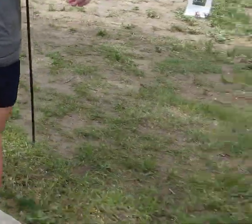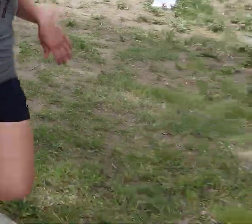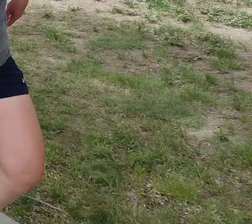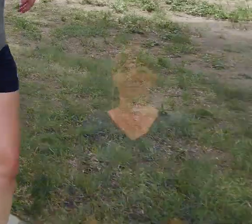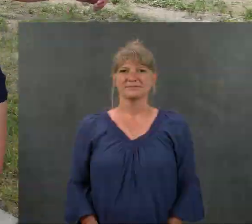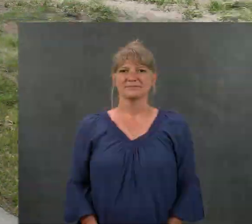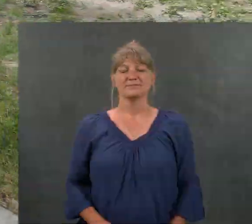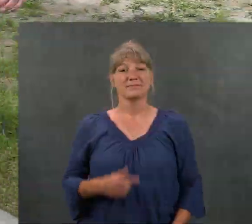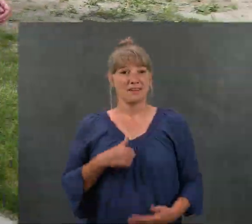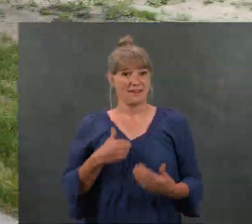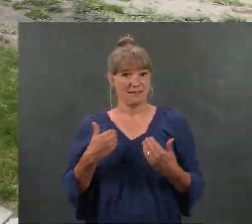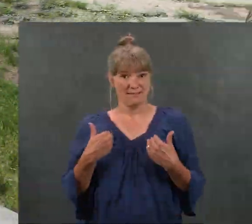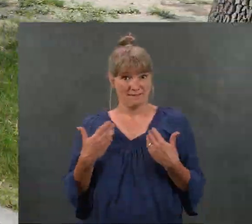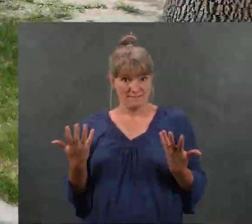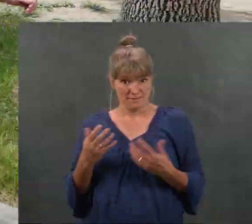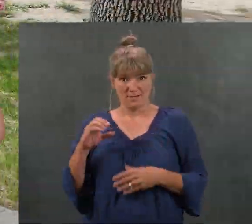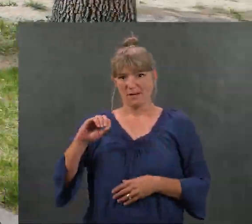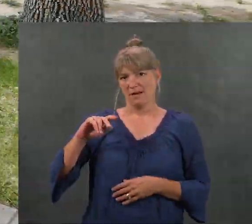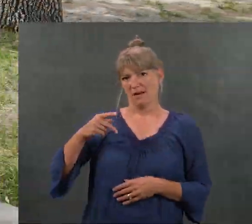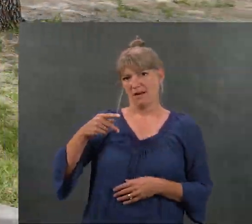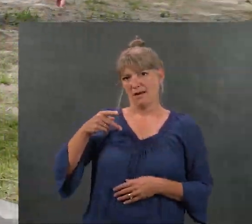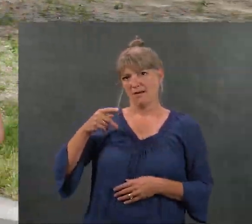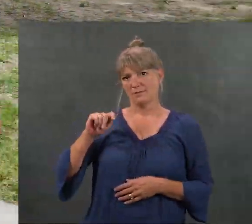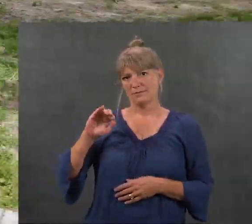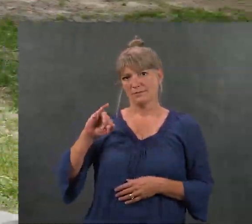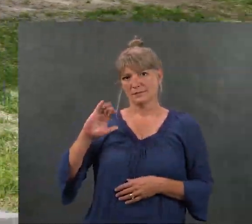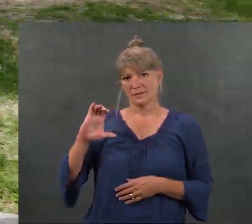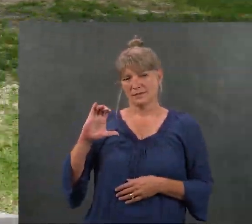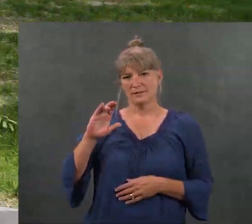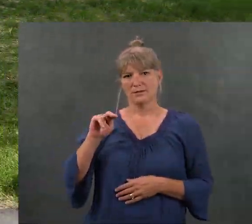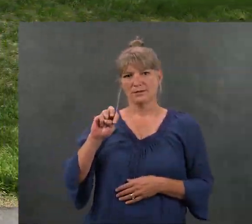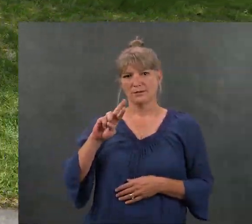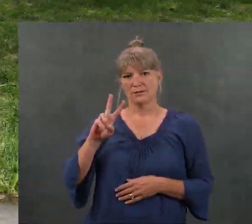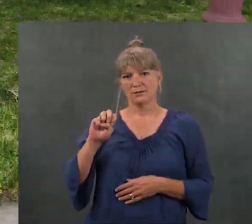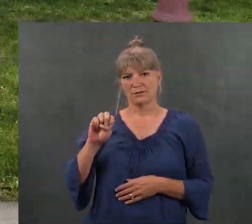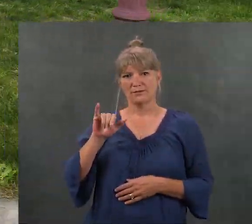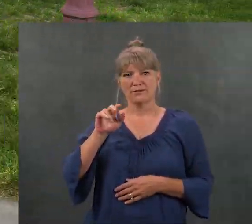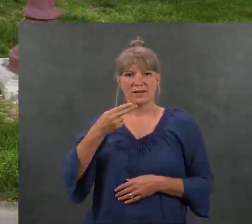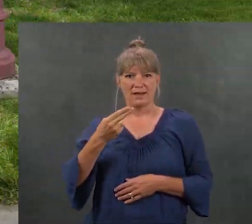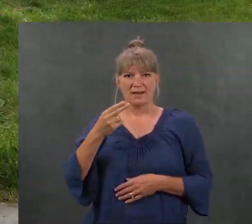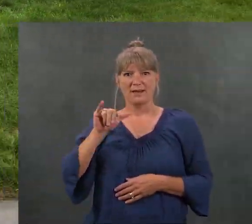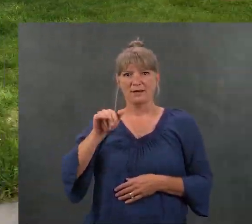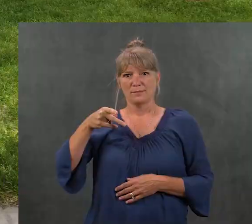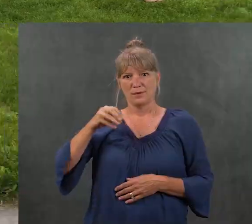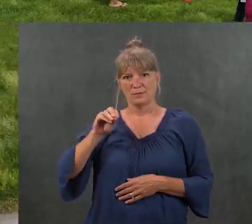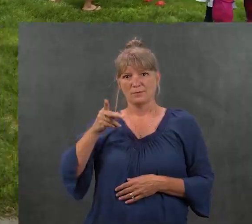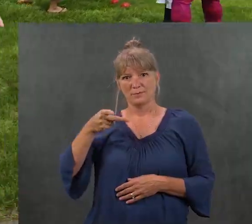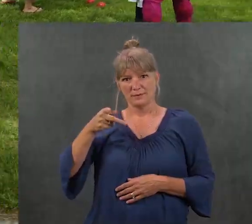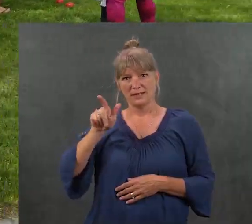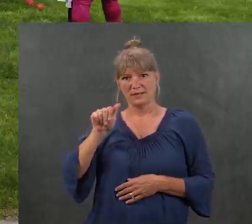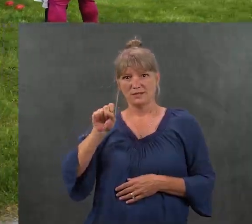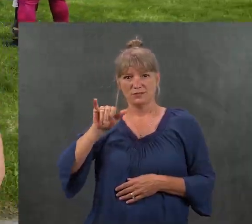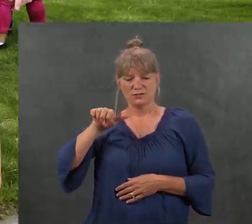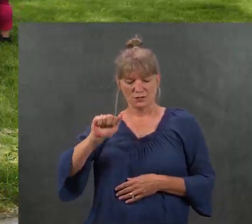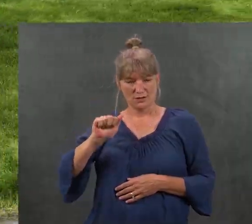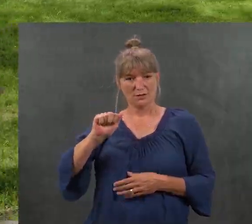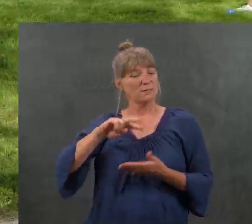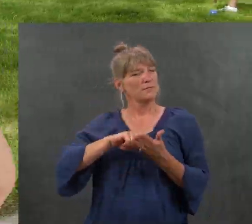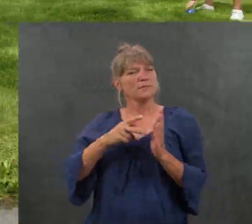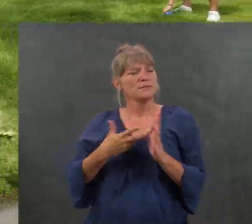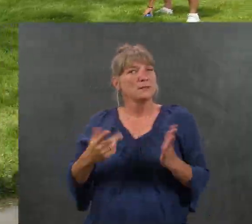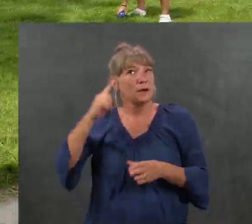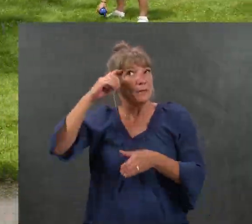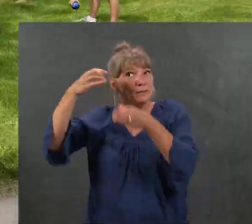sits in front of a gray background. I have octave nerve hypoplasia. So basically when my brain sends pictures